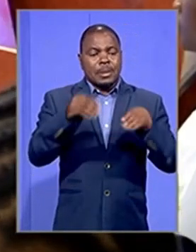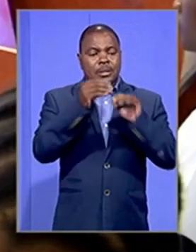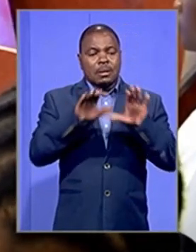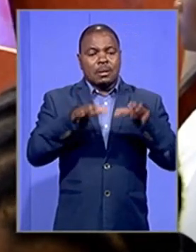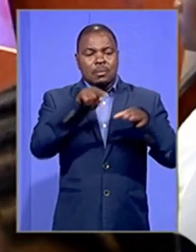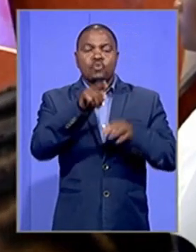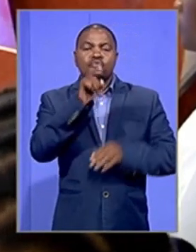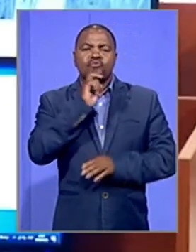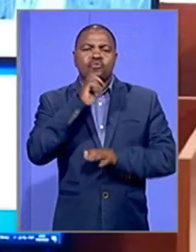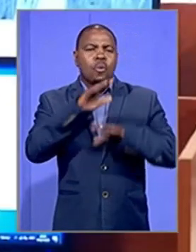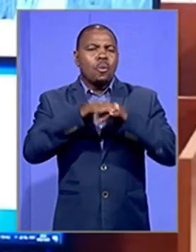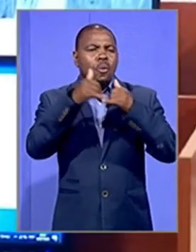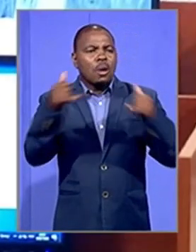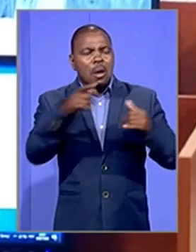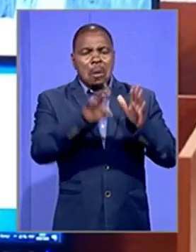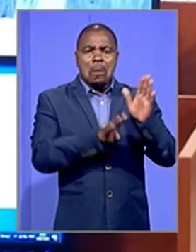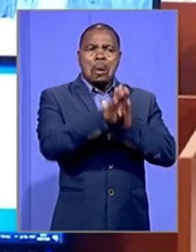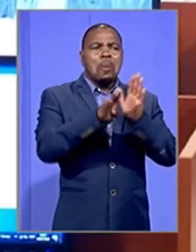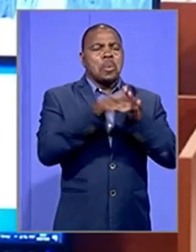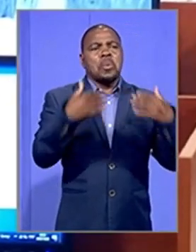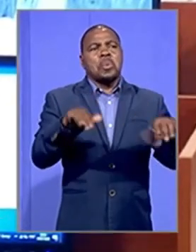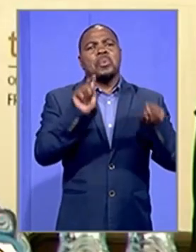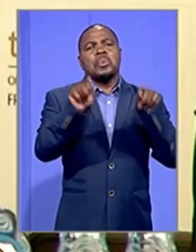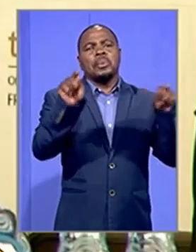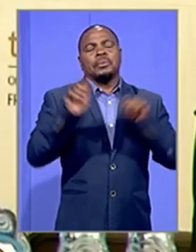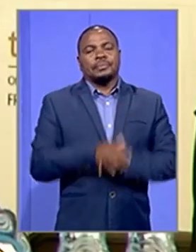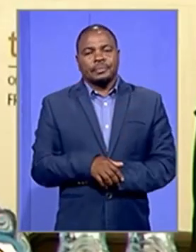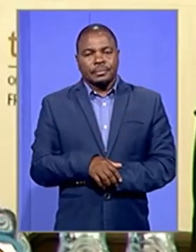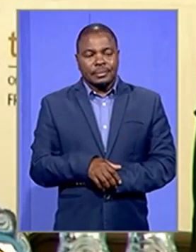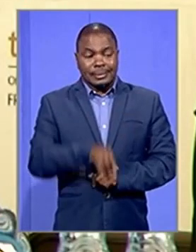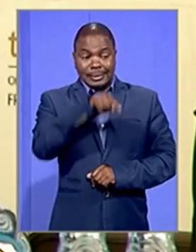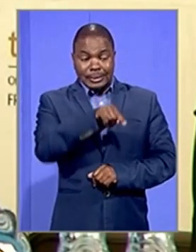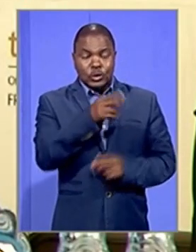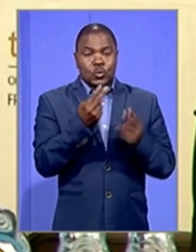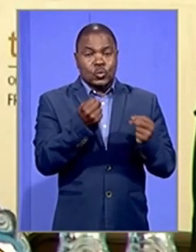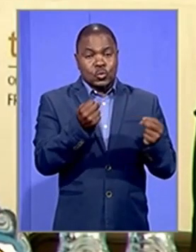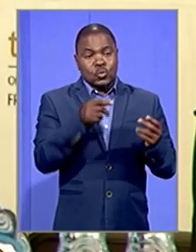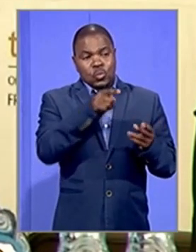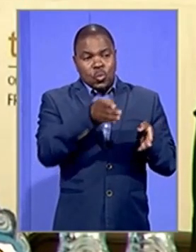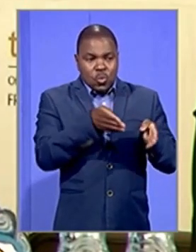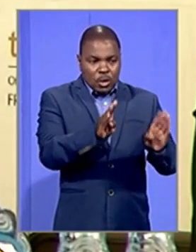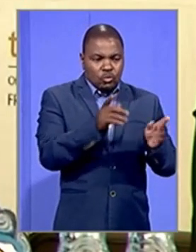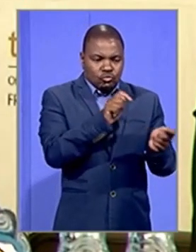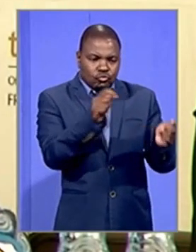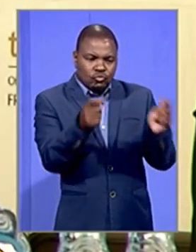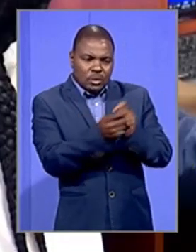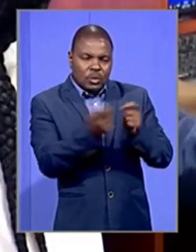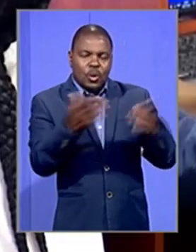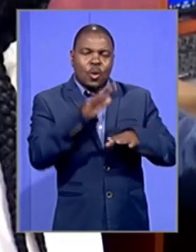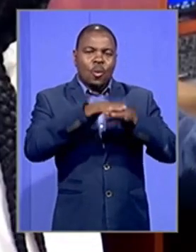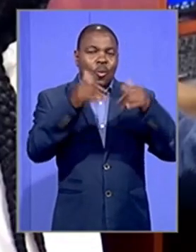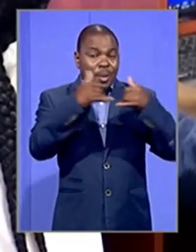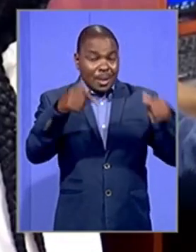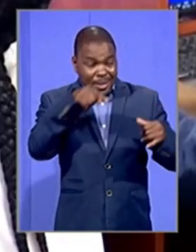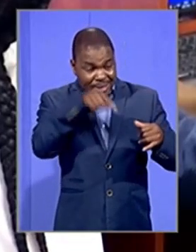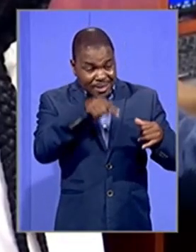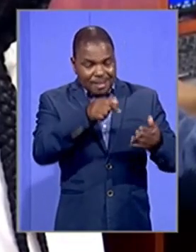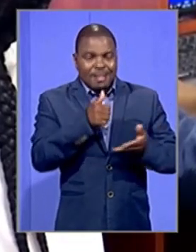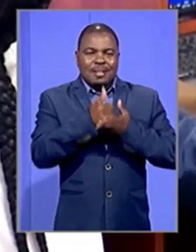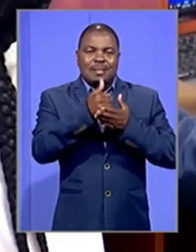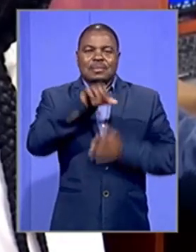tša online le go la ka lebelo la godimo. Go hlalošwa ge mokgwa wo moswa wo wa go fetola kgwebo go online e le ona o